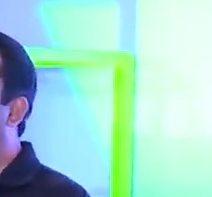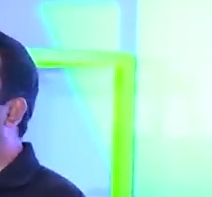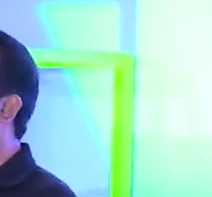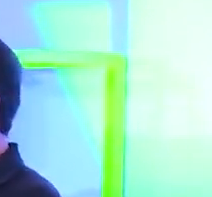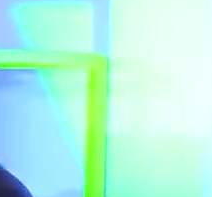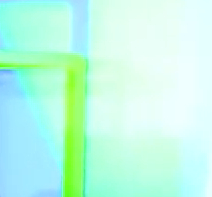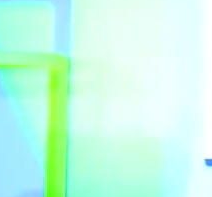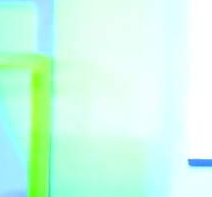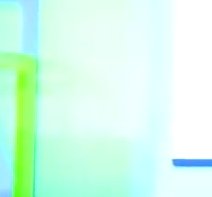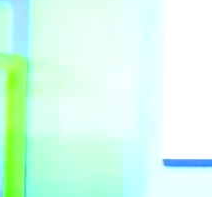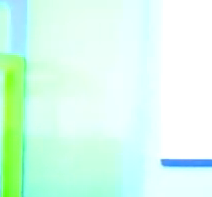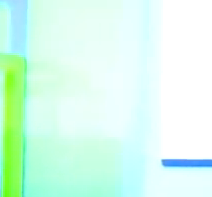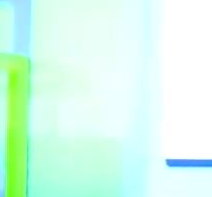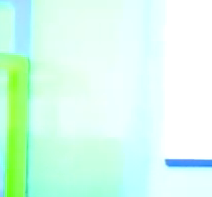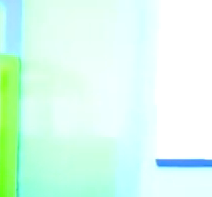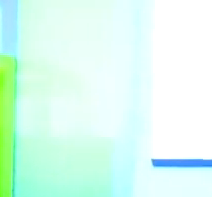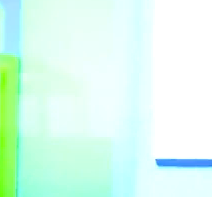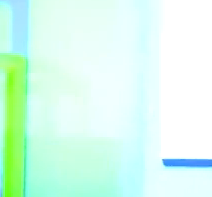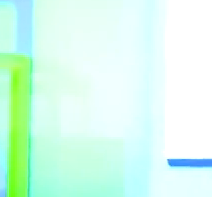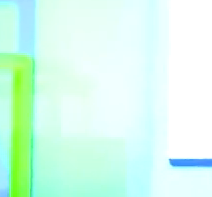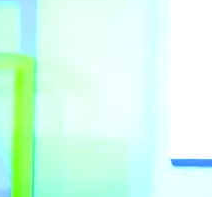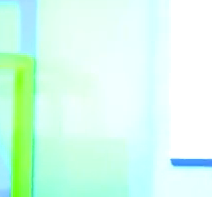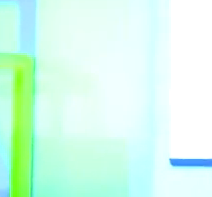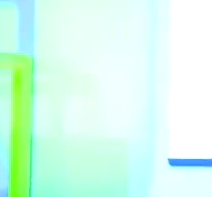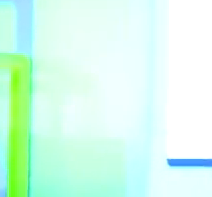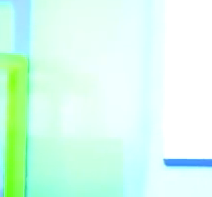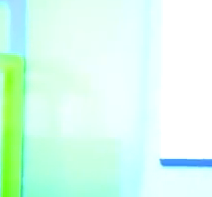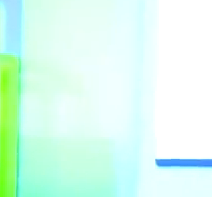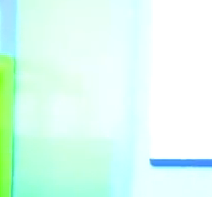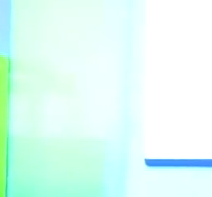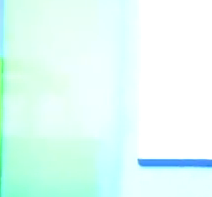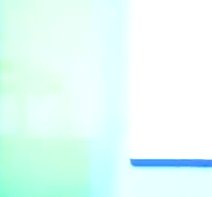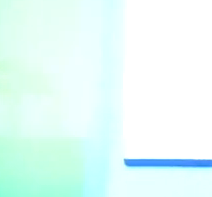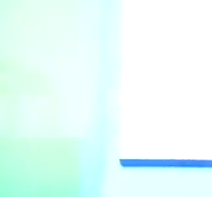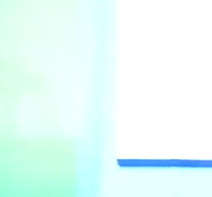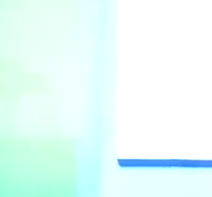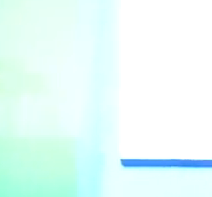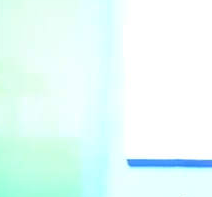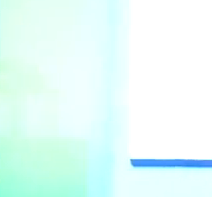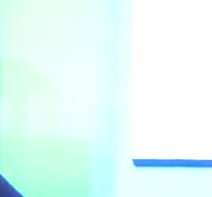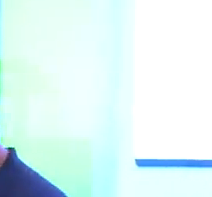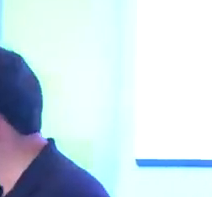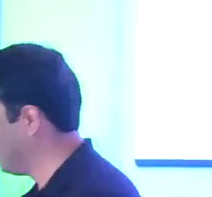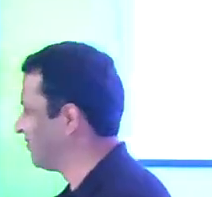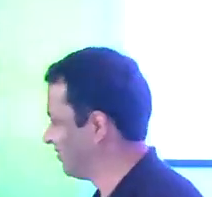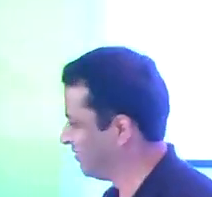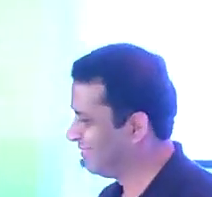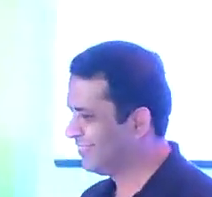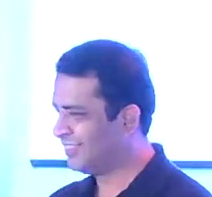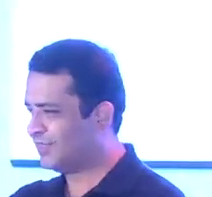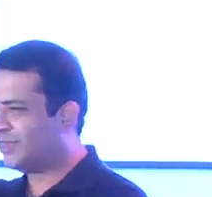who are always and always for all of us are absolutely inspirations. Over to you. Thank you,